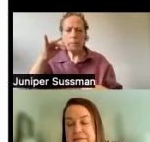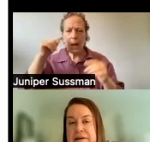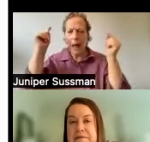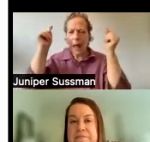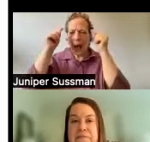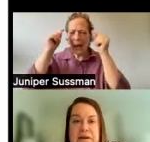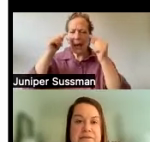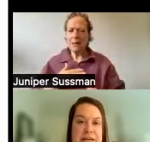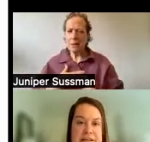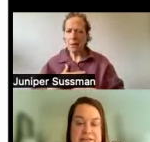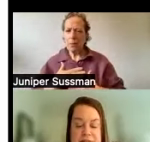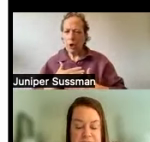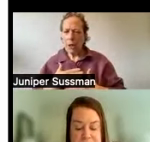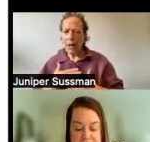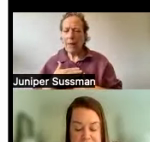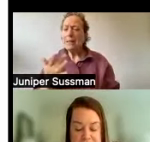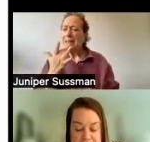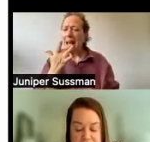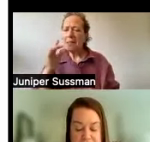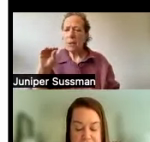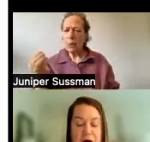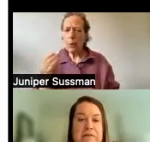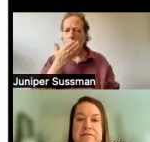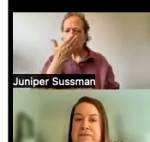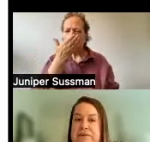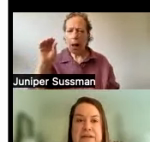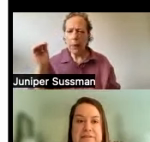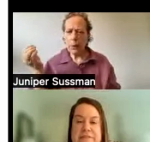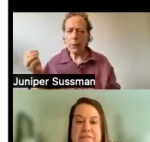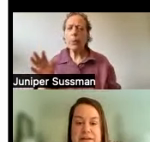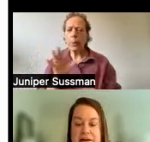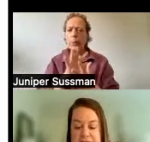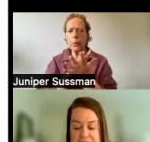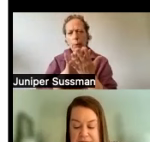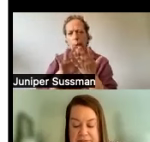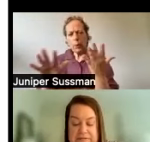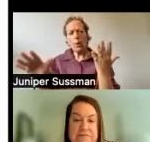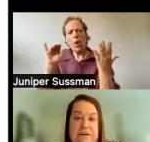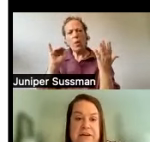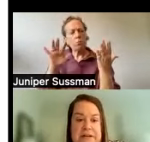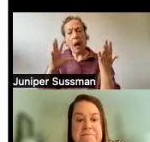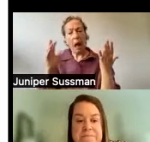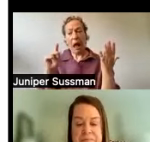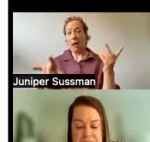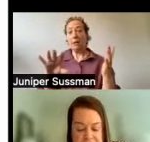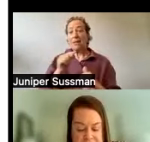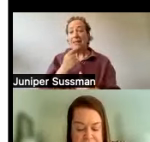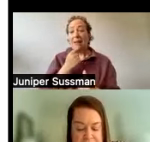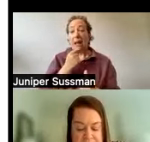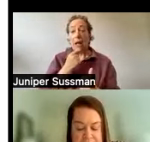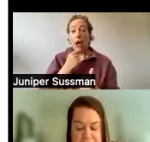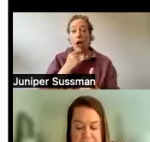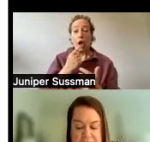breath, loss of taste or smell, all of various levels of severity.